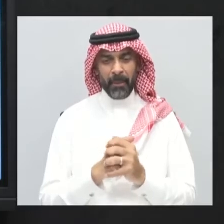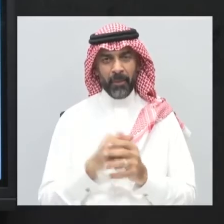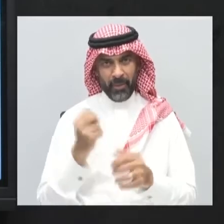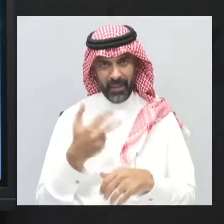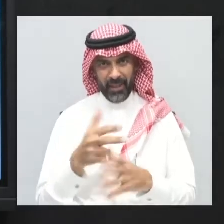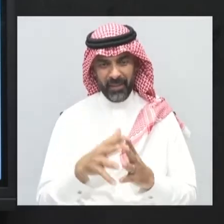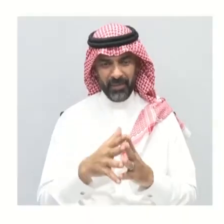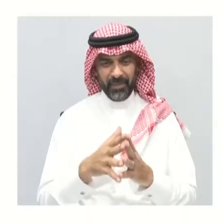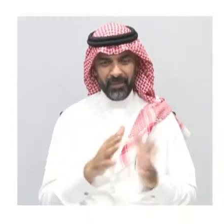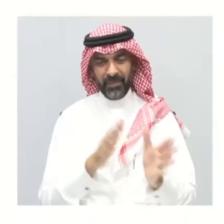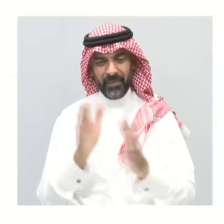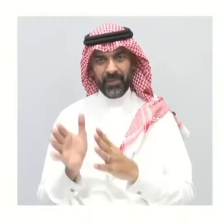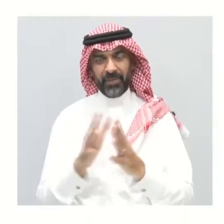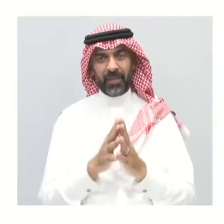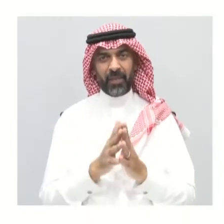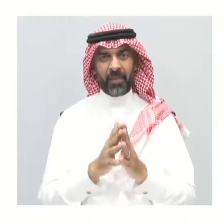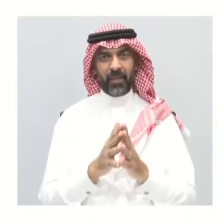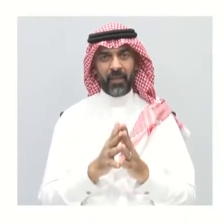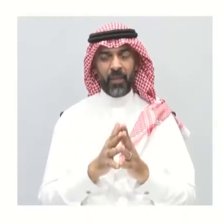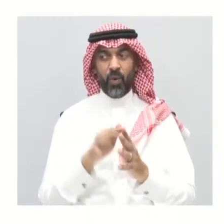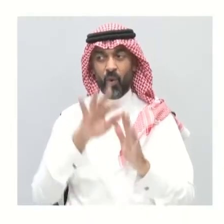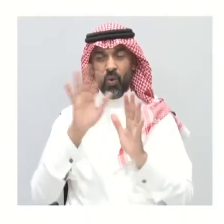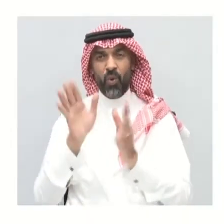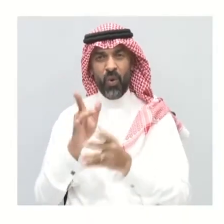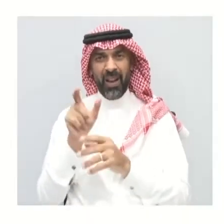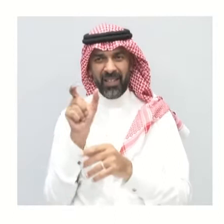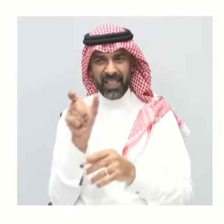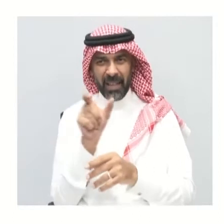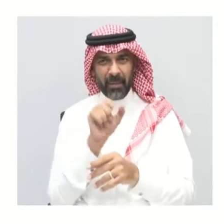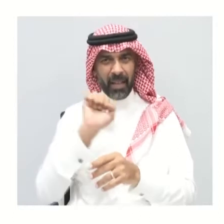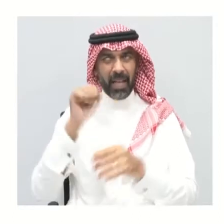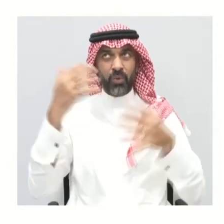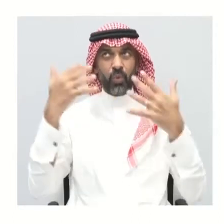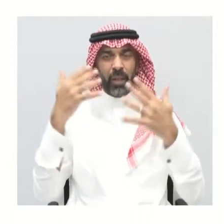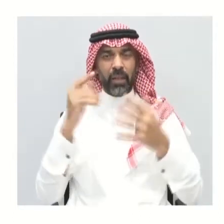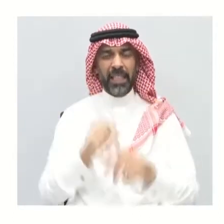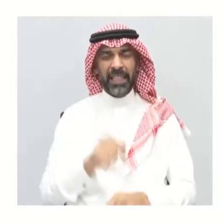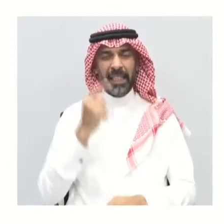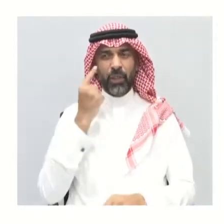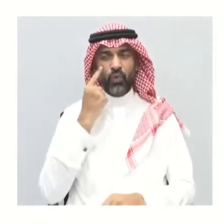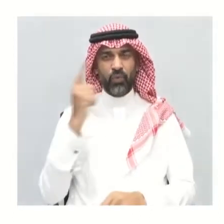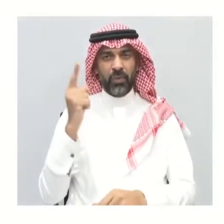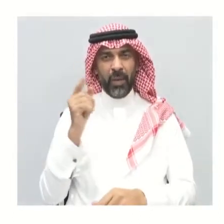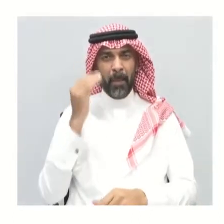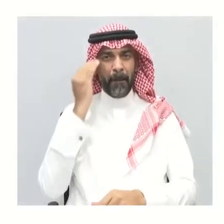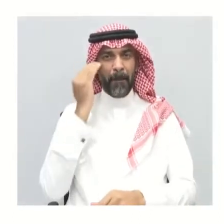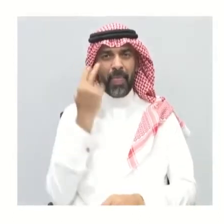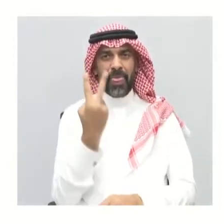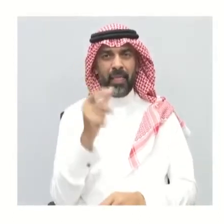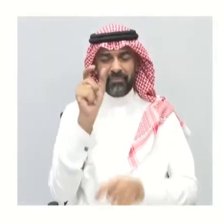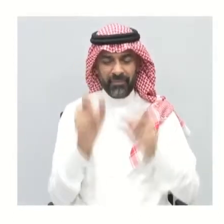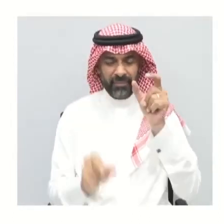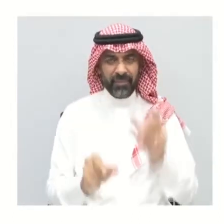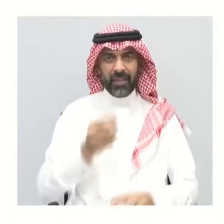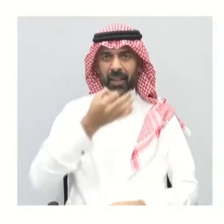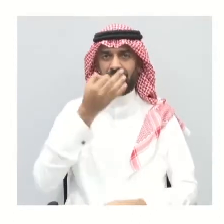Okay? Now, after all of this weather, let's listen to what Judy and Lean have to say. They